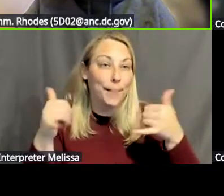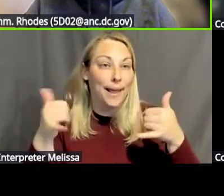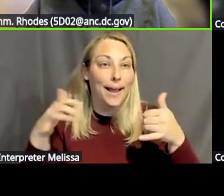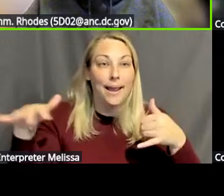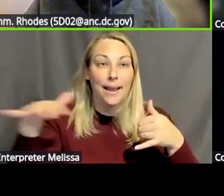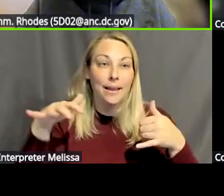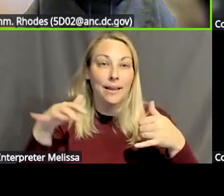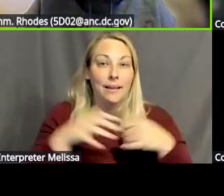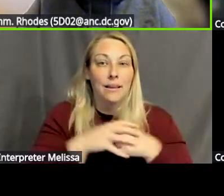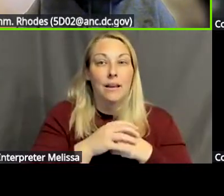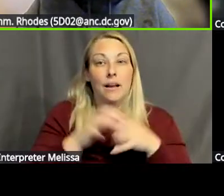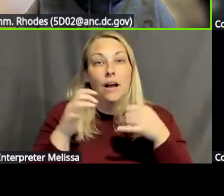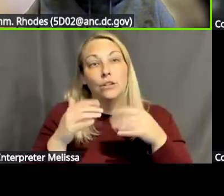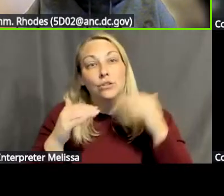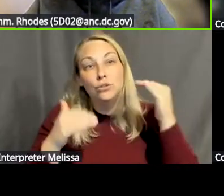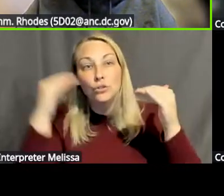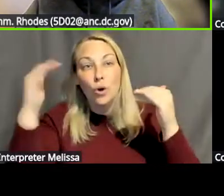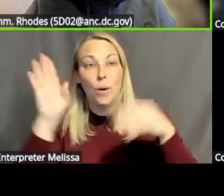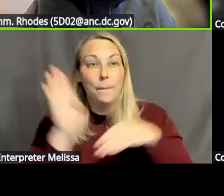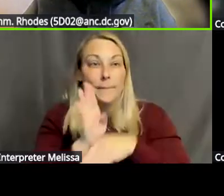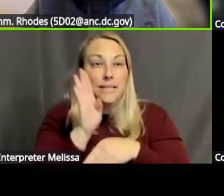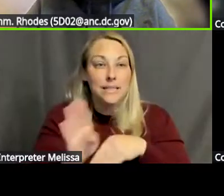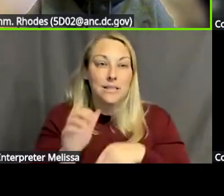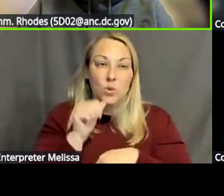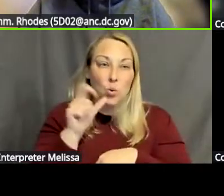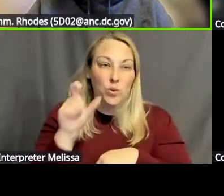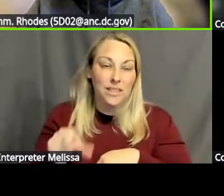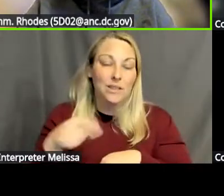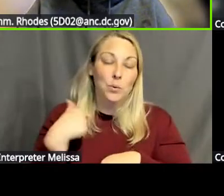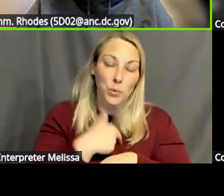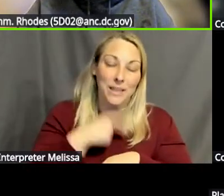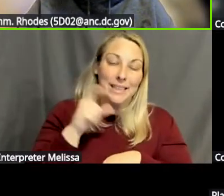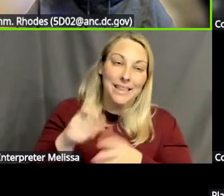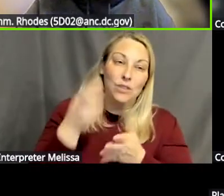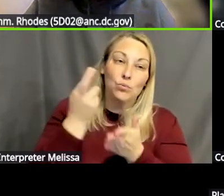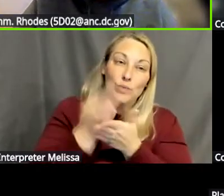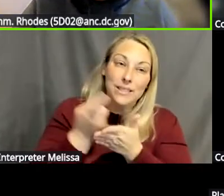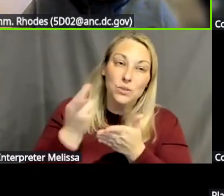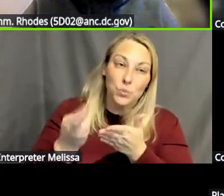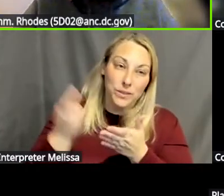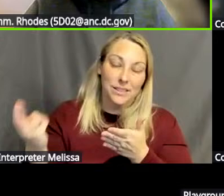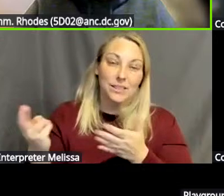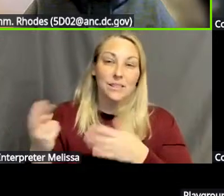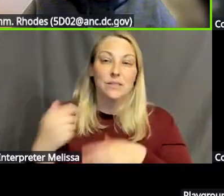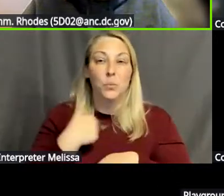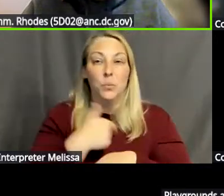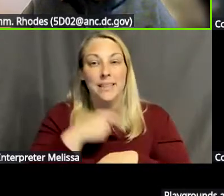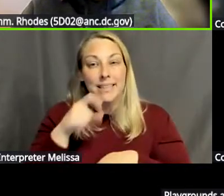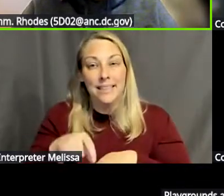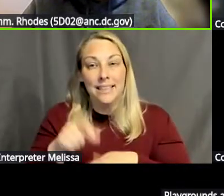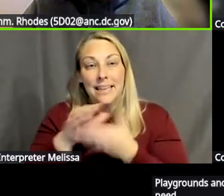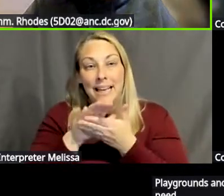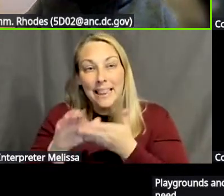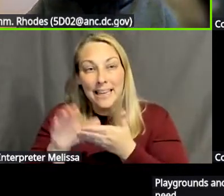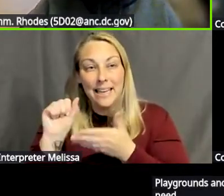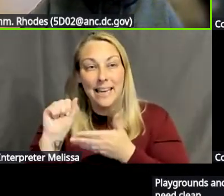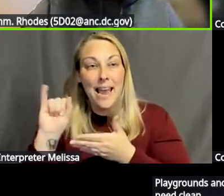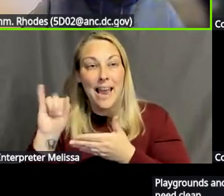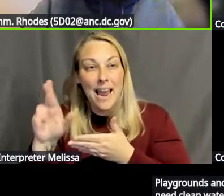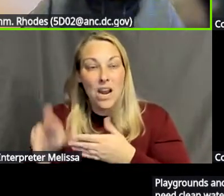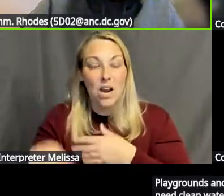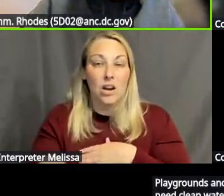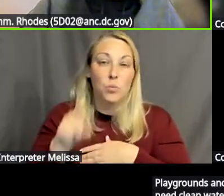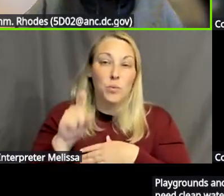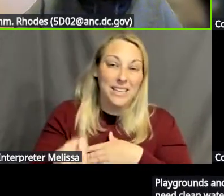adult businesses. We need resources, and we need clean air. We need clean water and